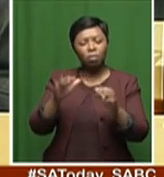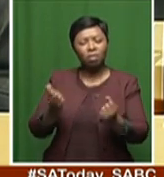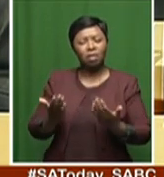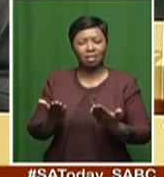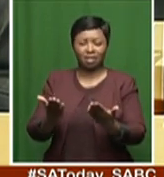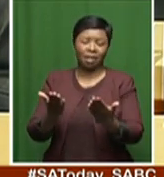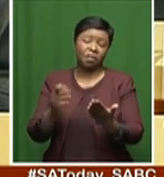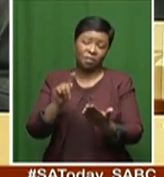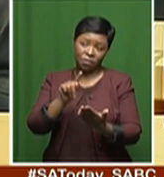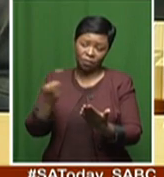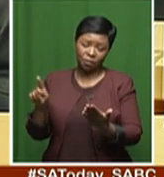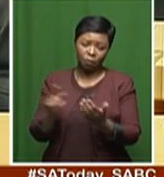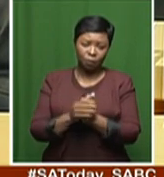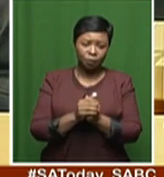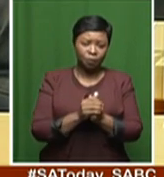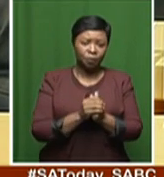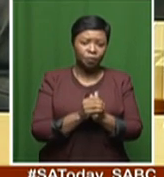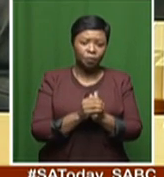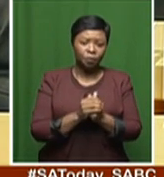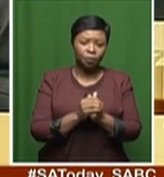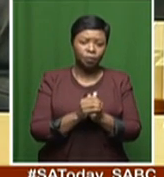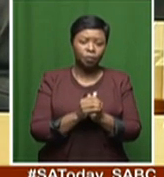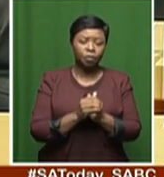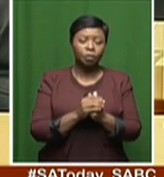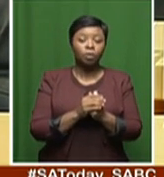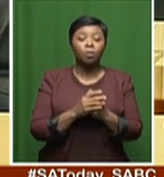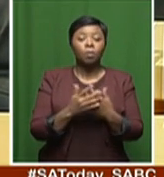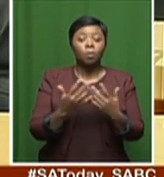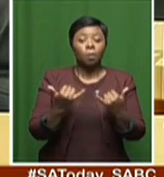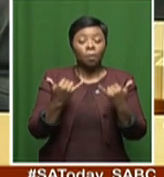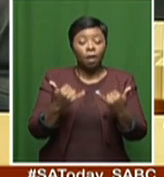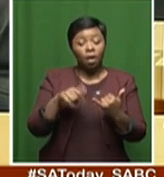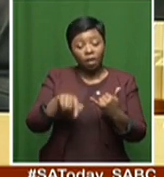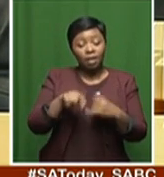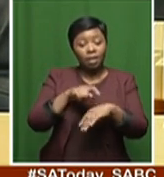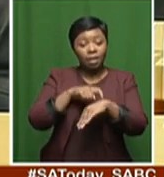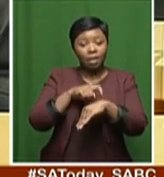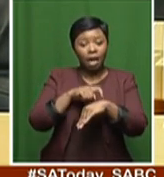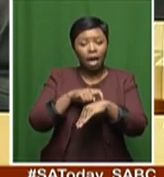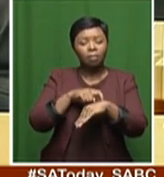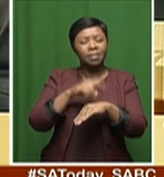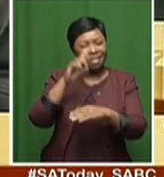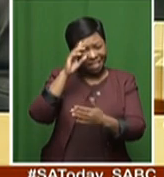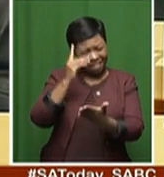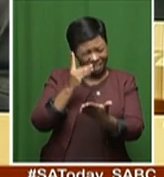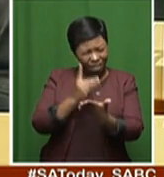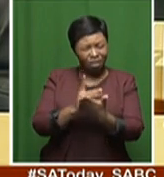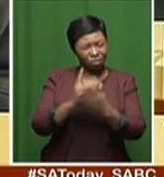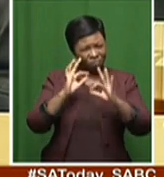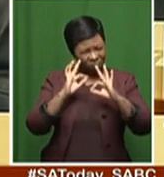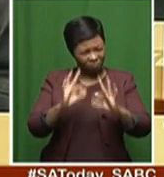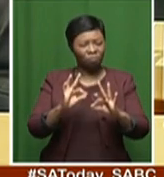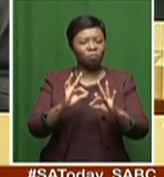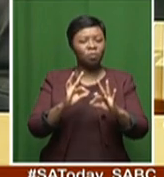make what I would call a decisive break with the era of state capture, the ANC